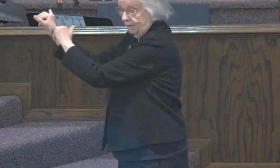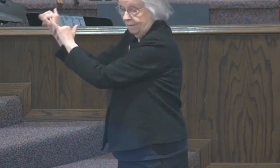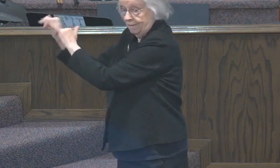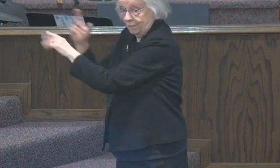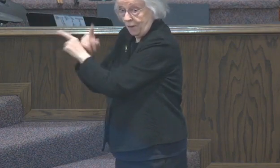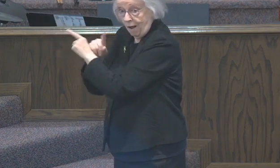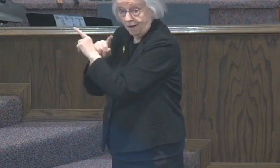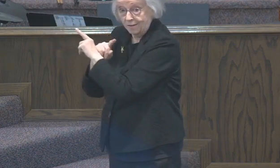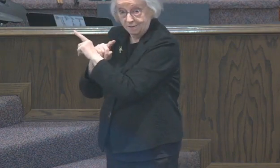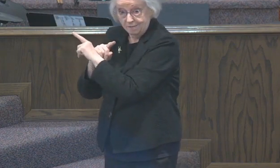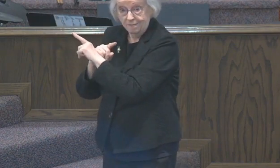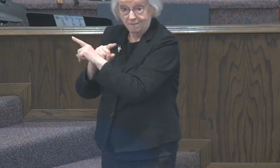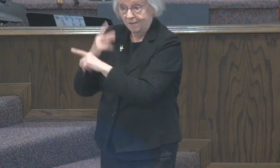obscure.